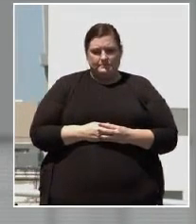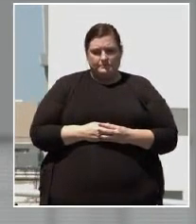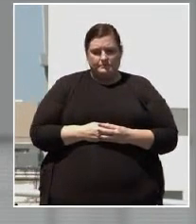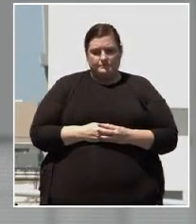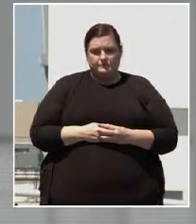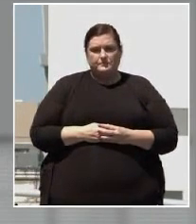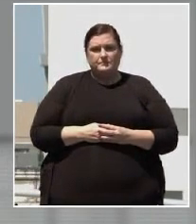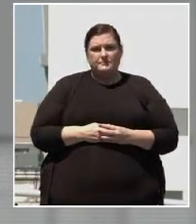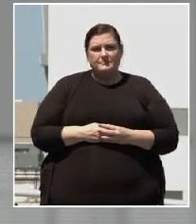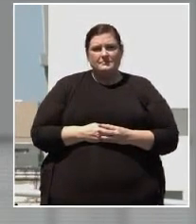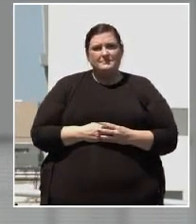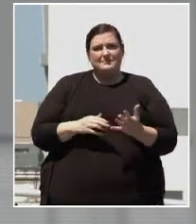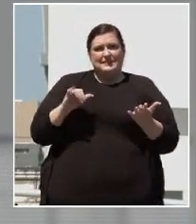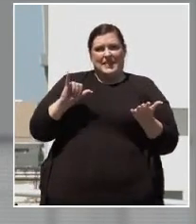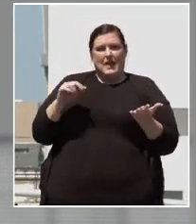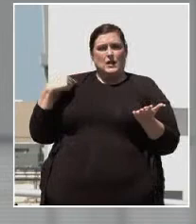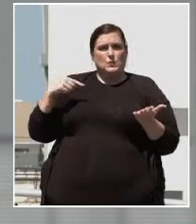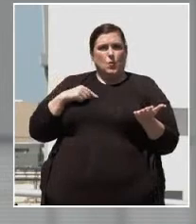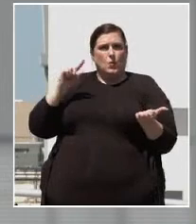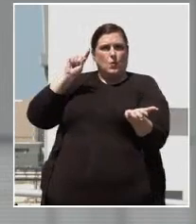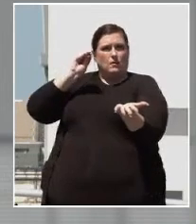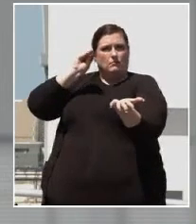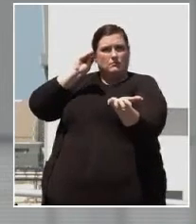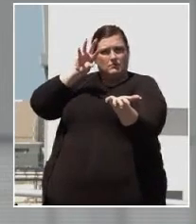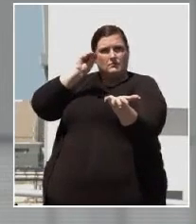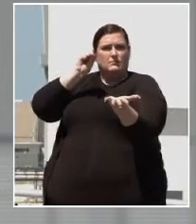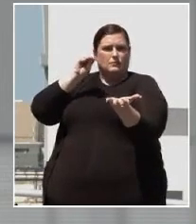years that's what we're going to